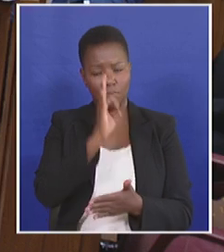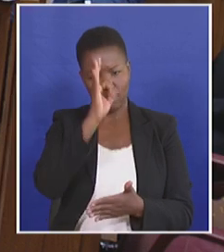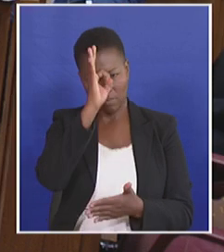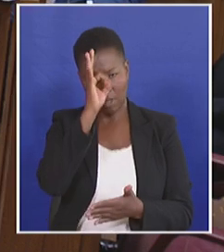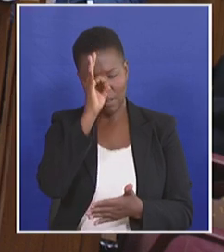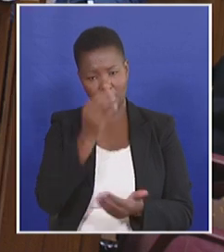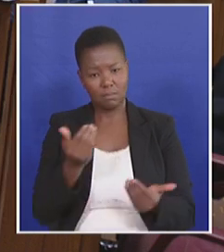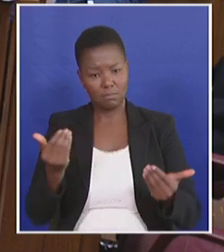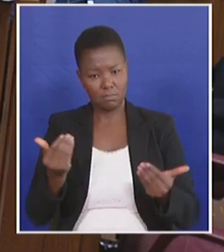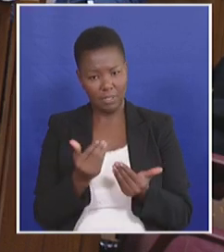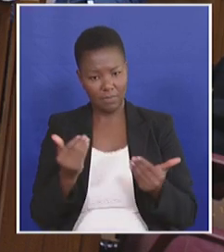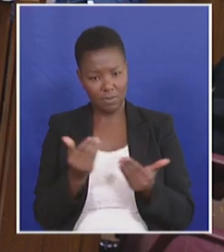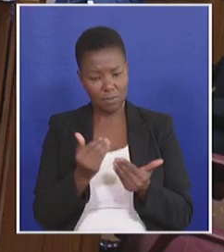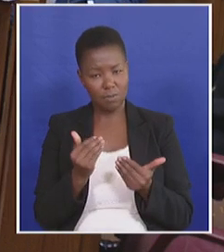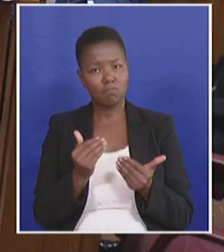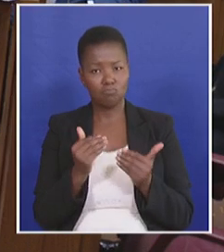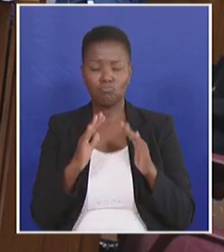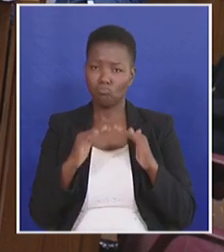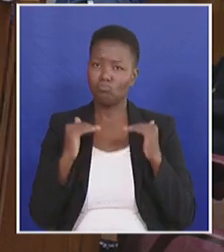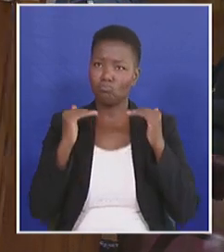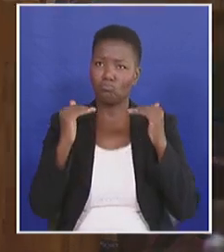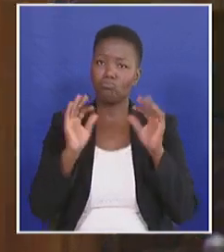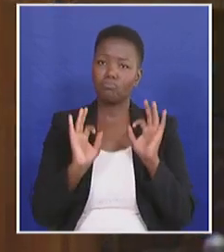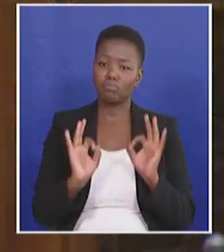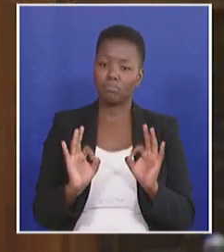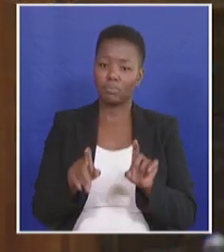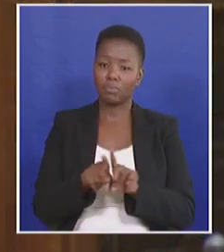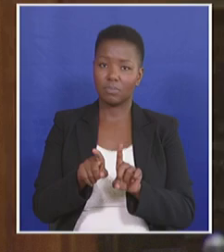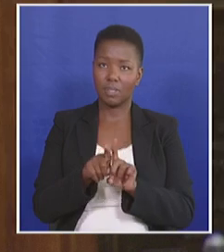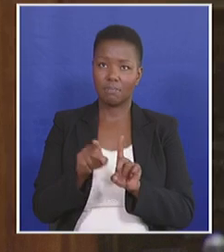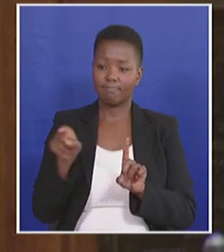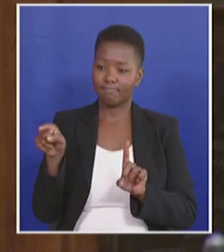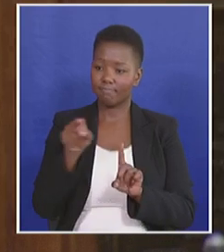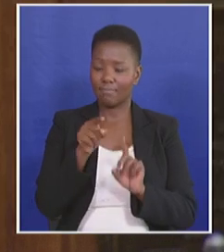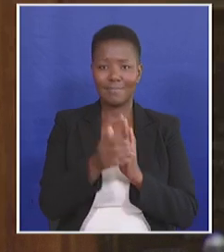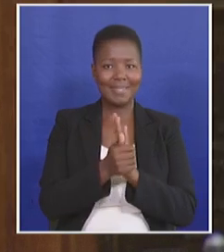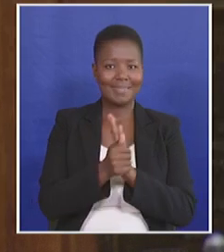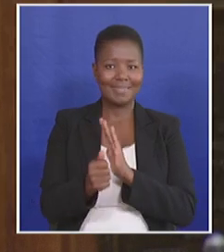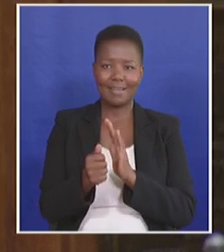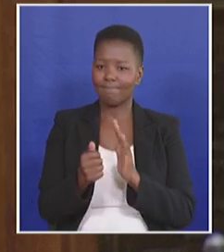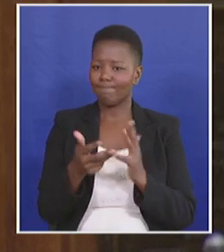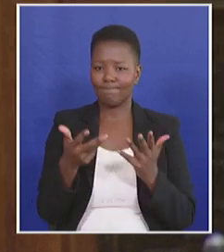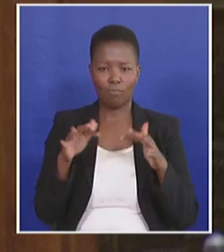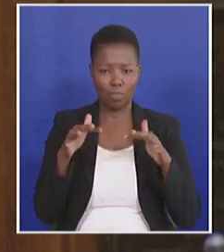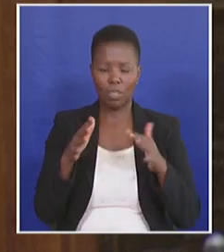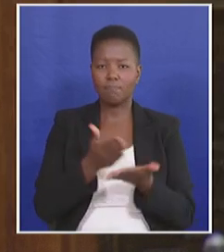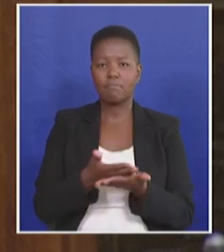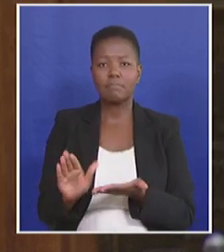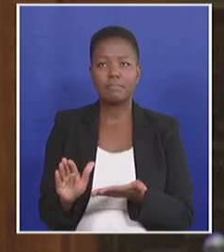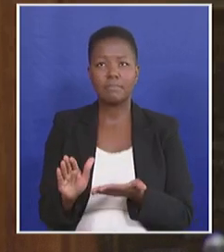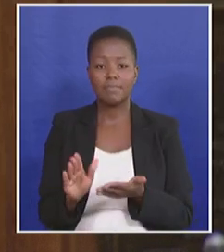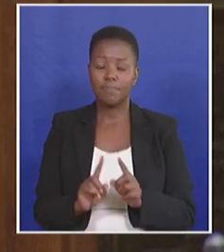unfit and incompetent officers at the bottom level. However, one should